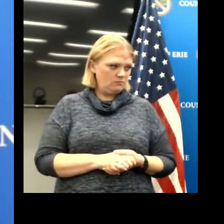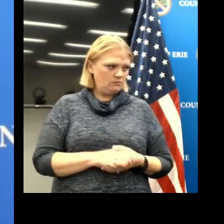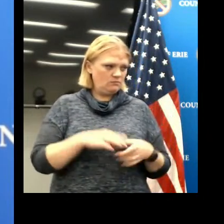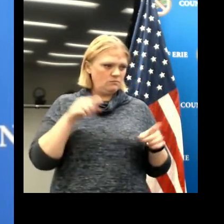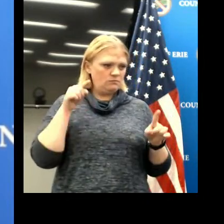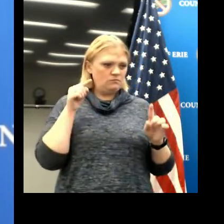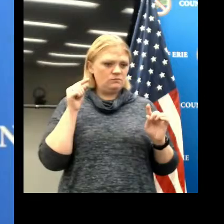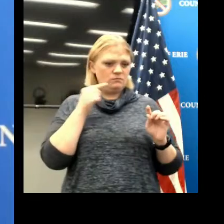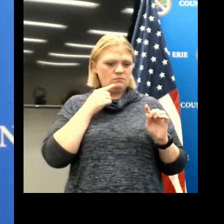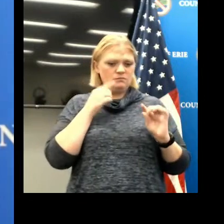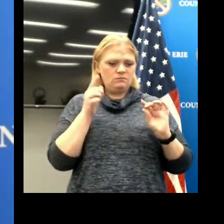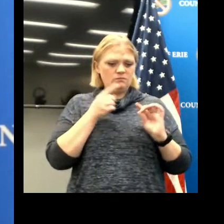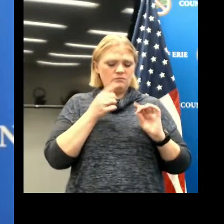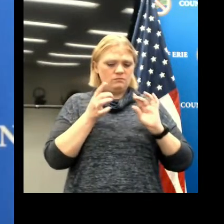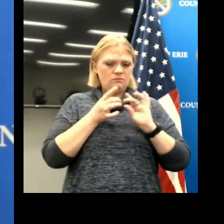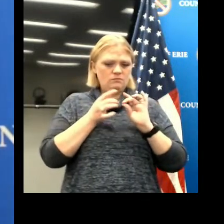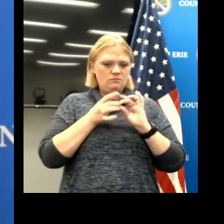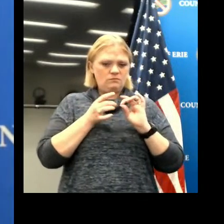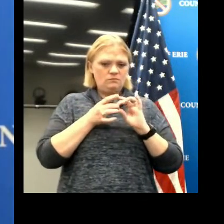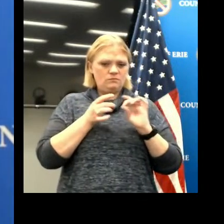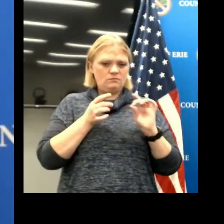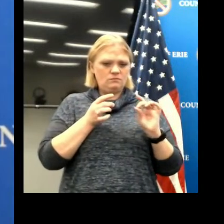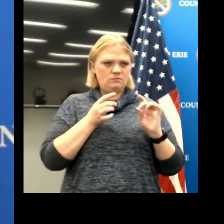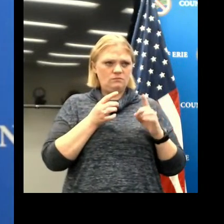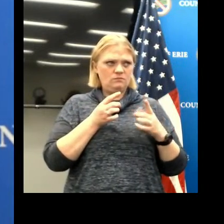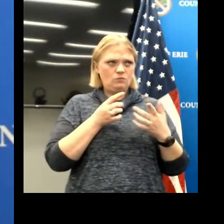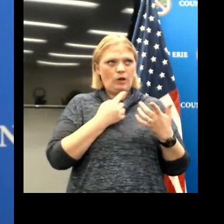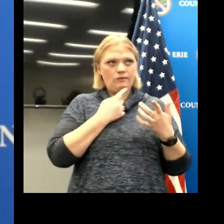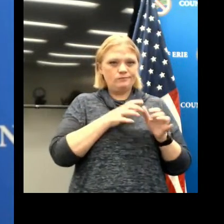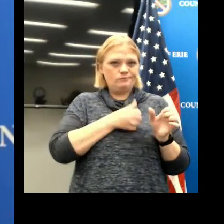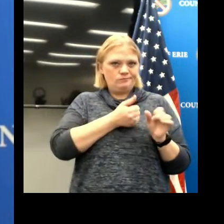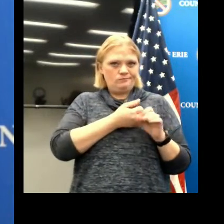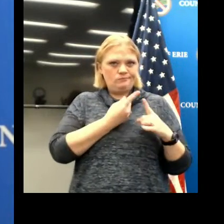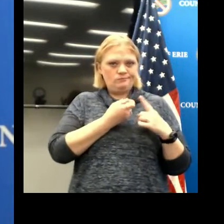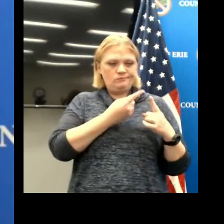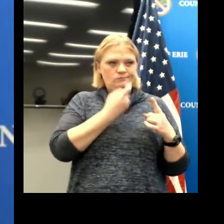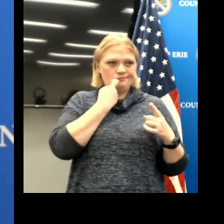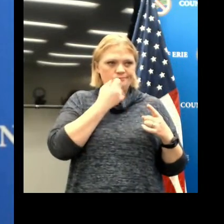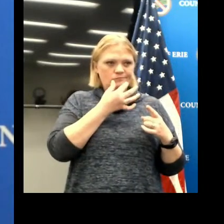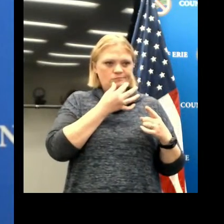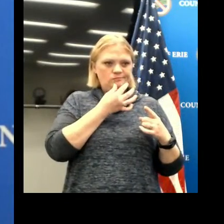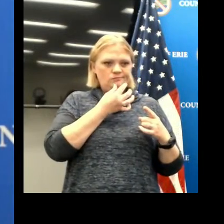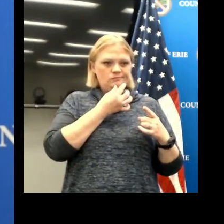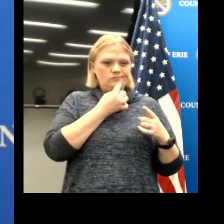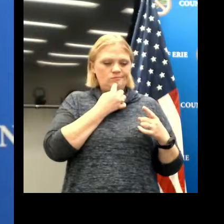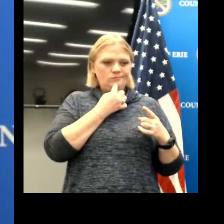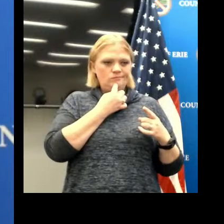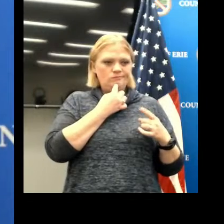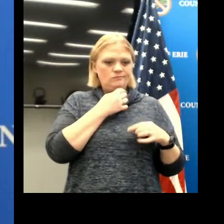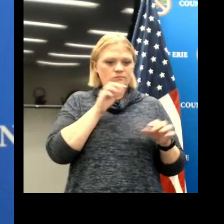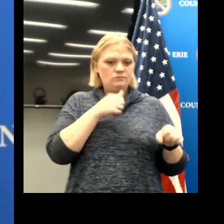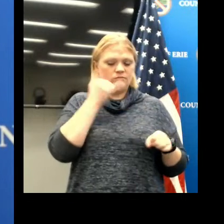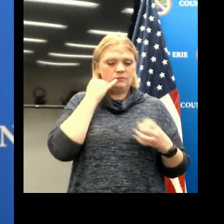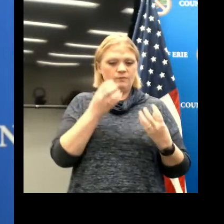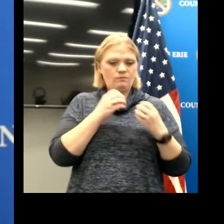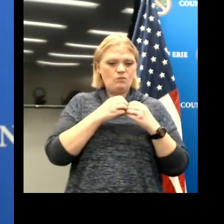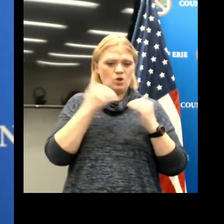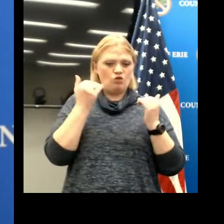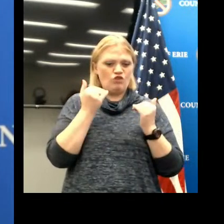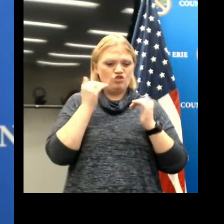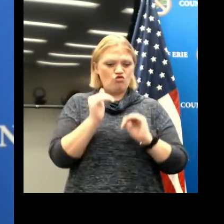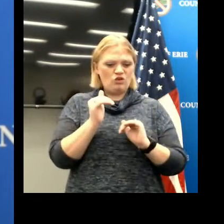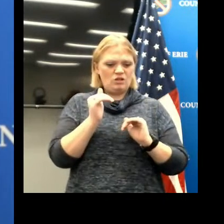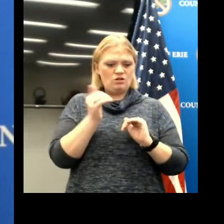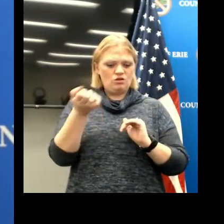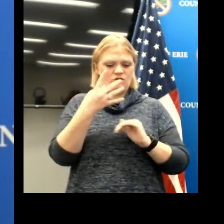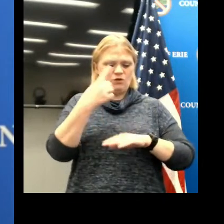You mentioned, taking off of what you just said, is it possible that if more restrictions come in the